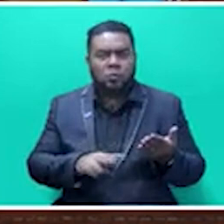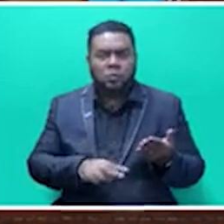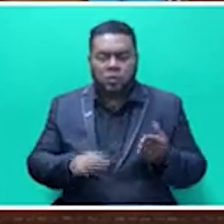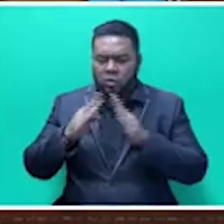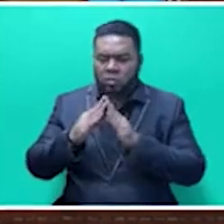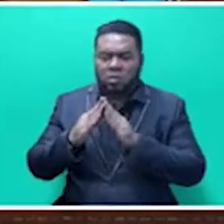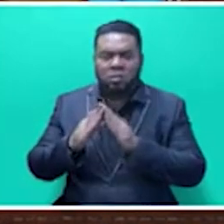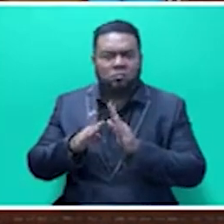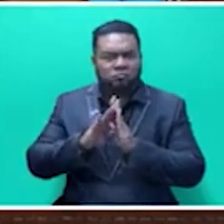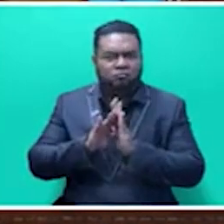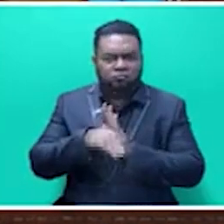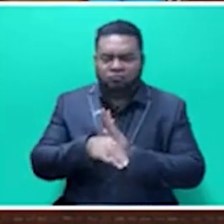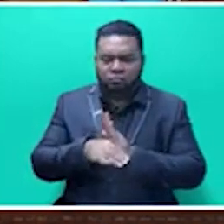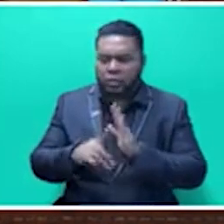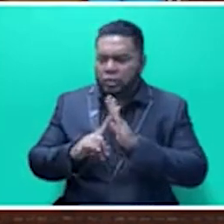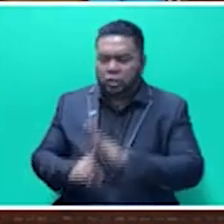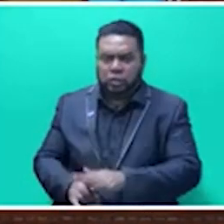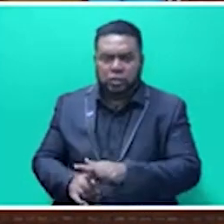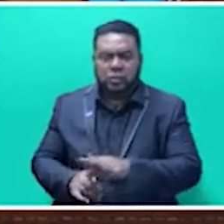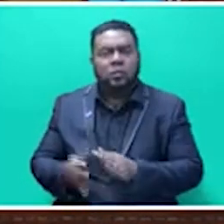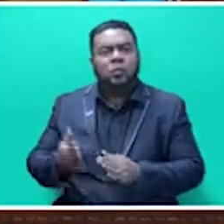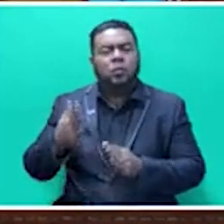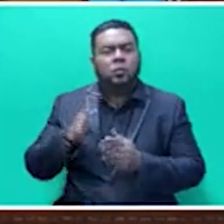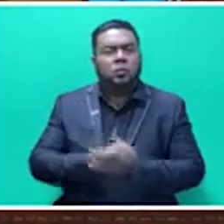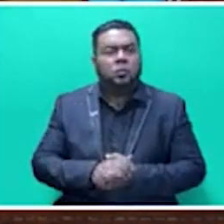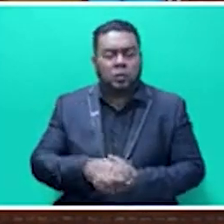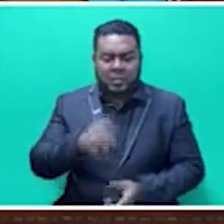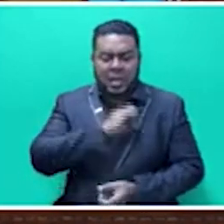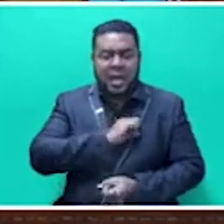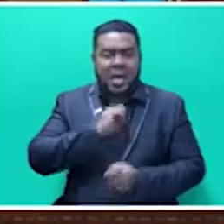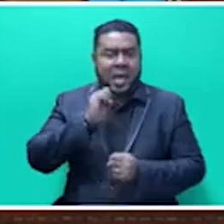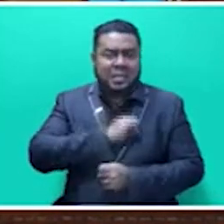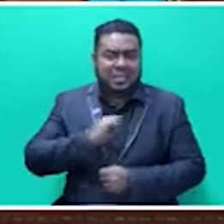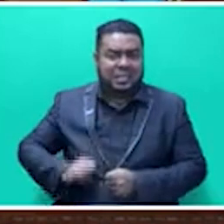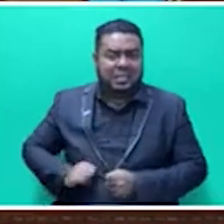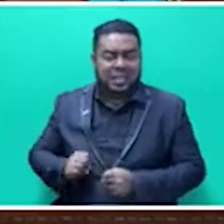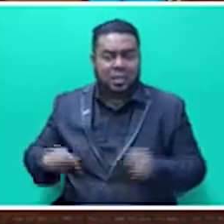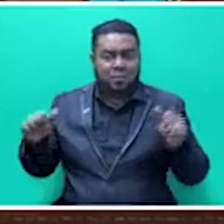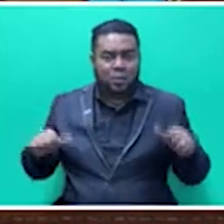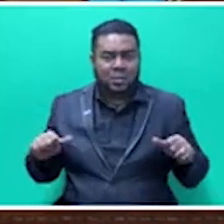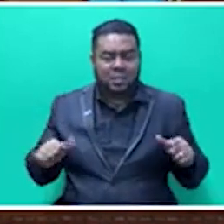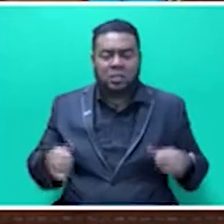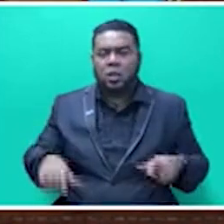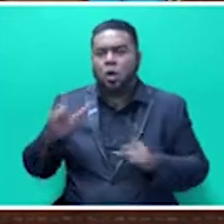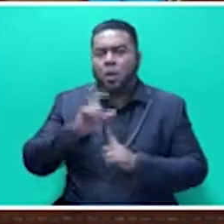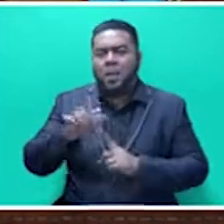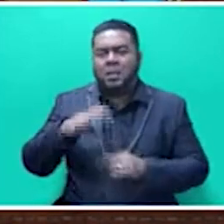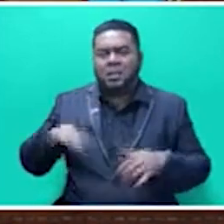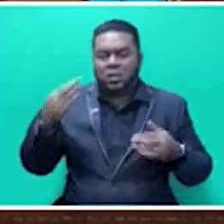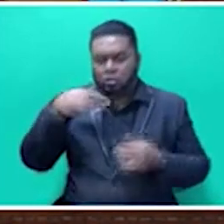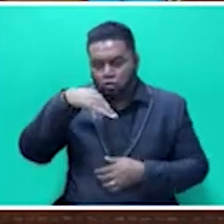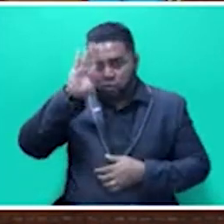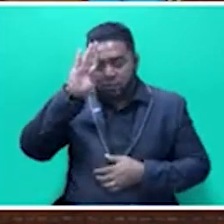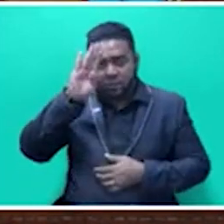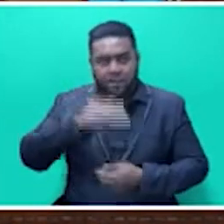denigrating, humiliating to the Head of State, His Excellency the President, and also as Commander-in-Chief, while